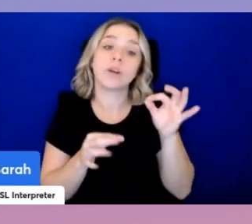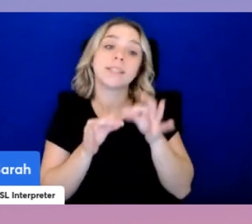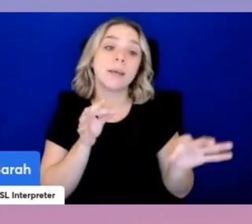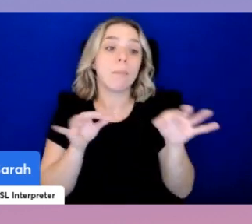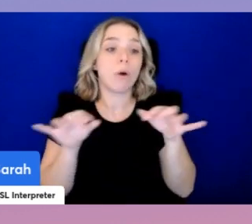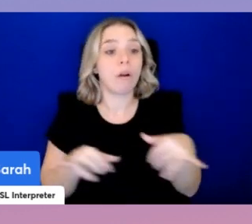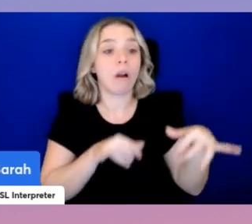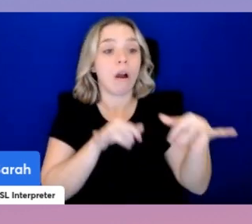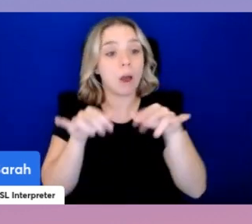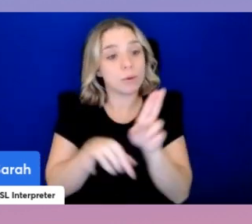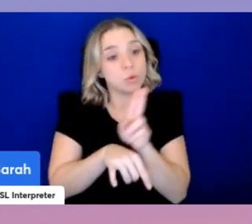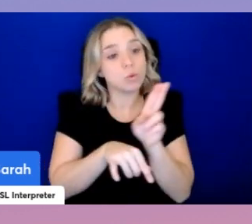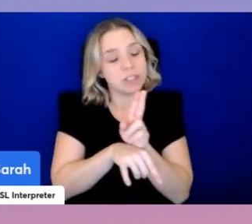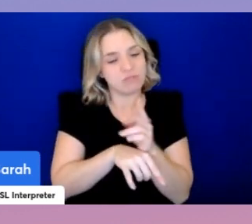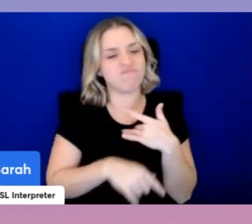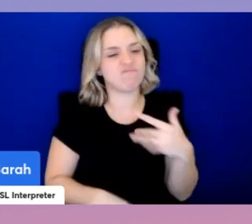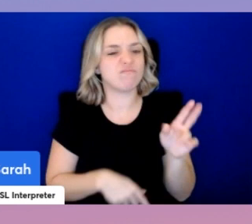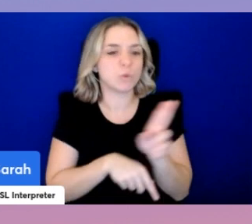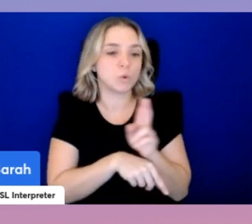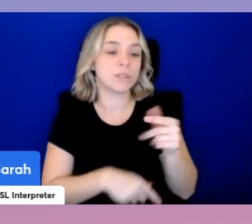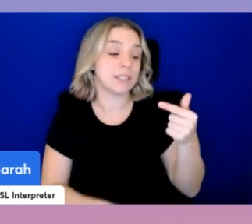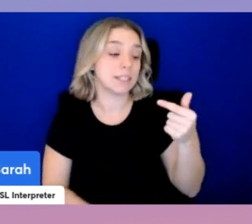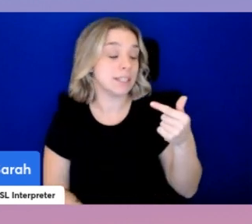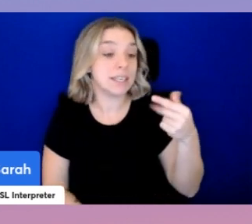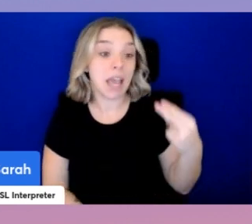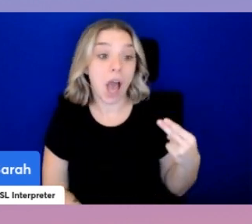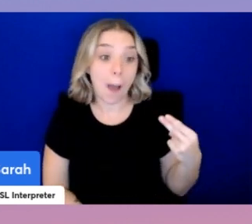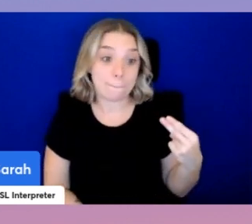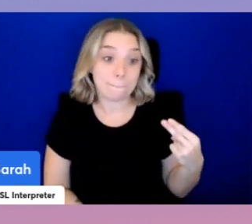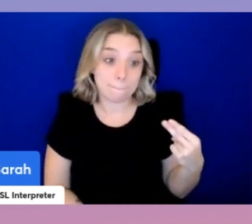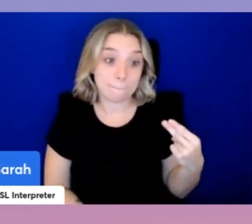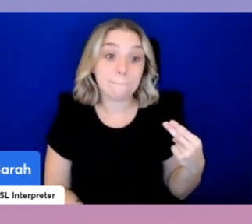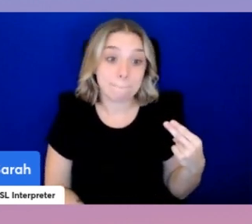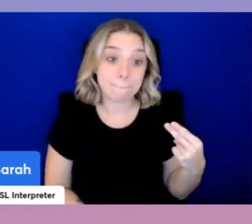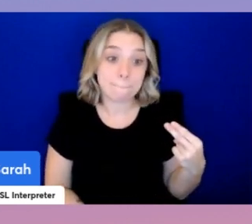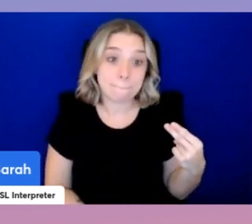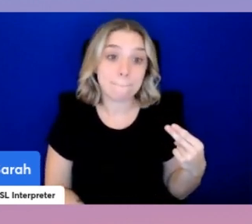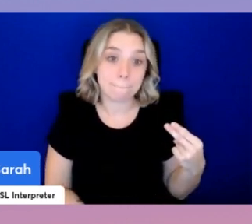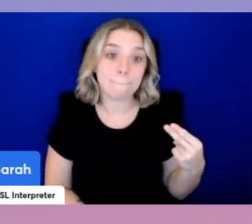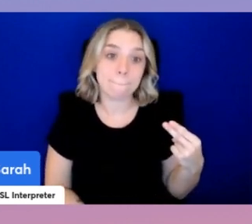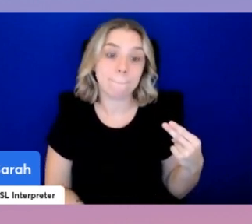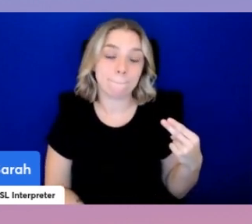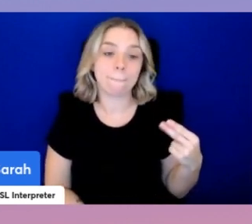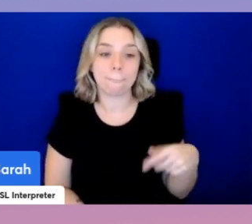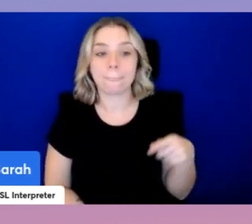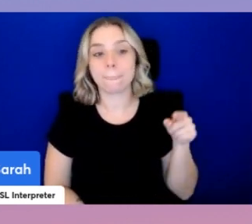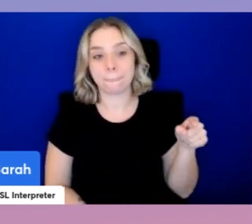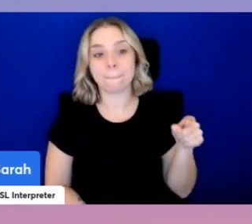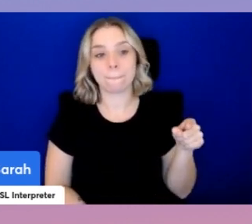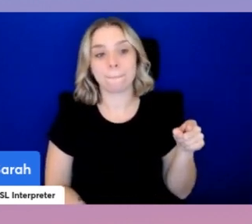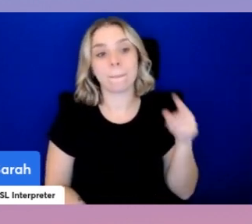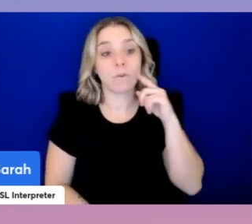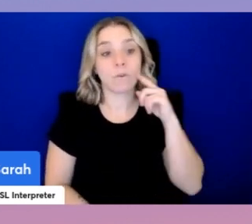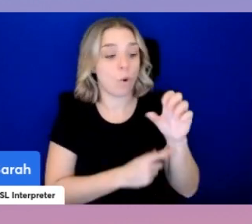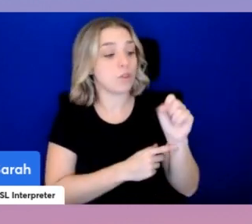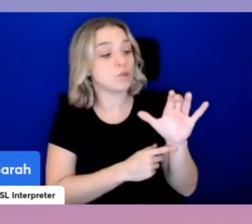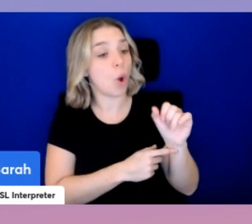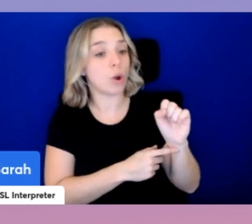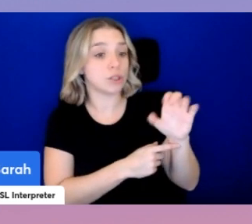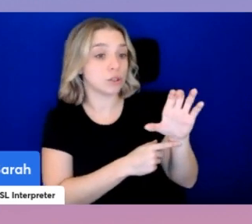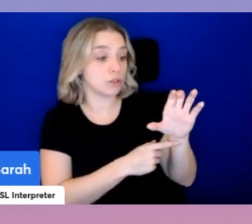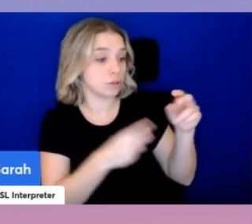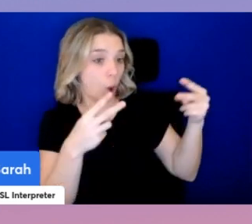is usually using the GitHub and only Ansible. GitHub to manage the source code and